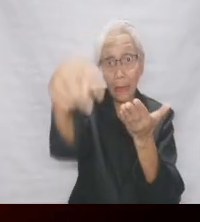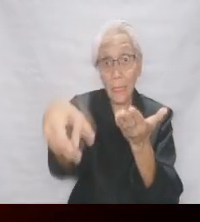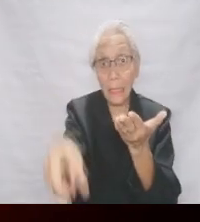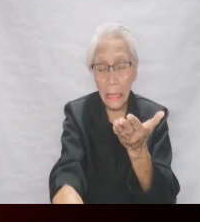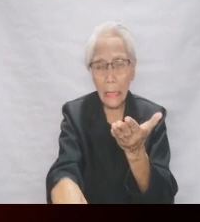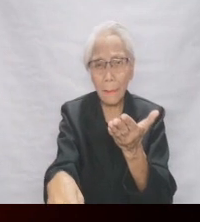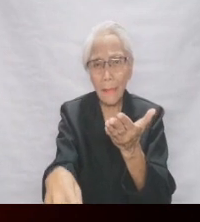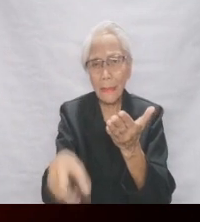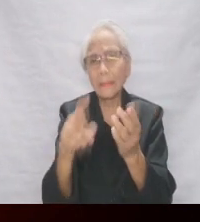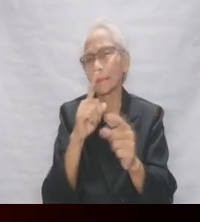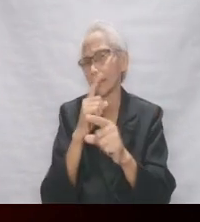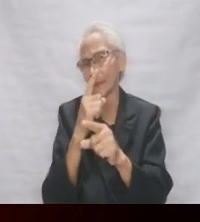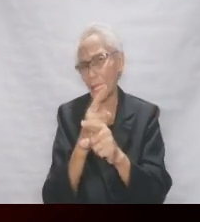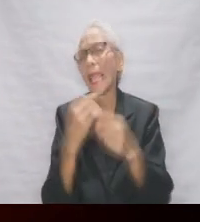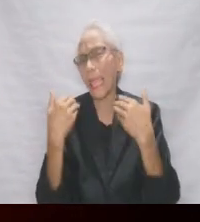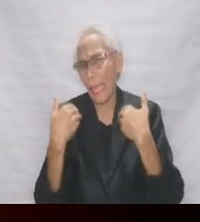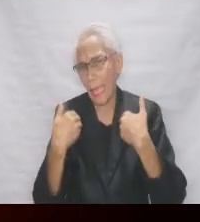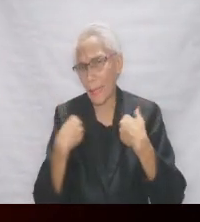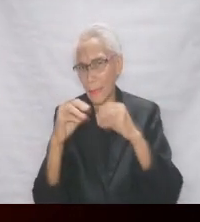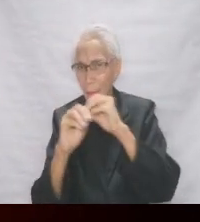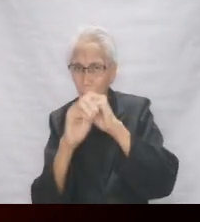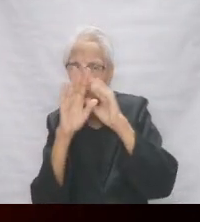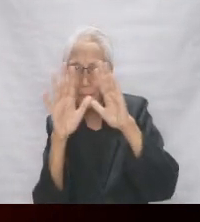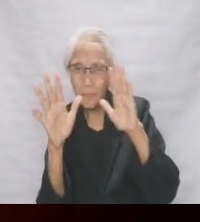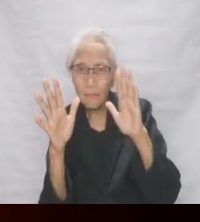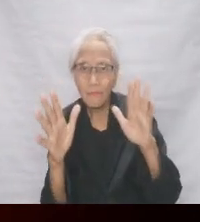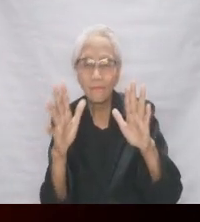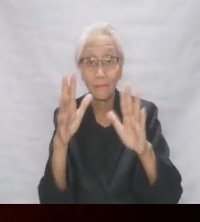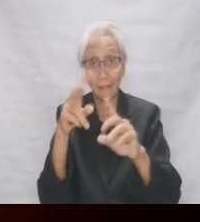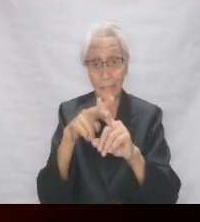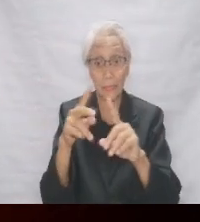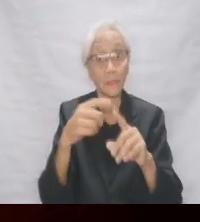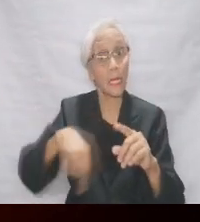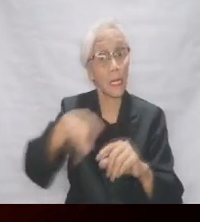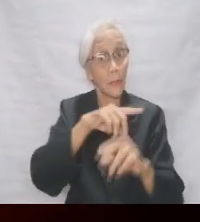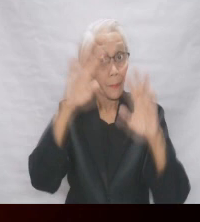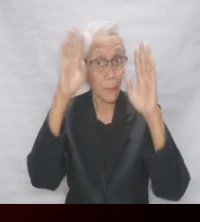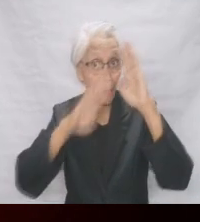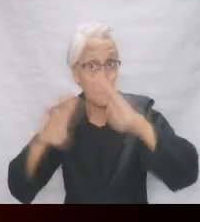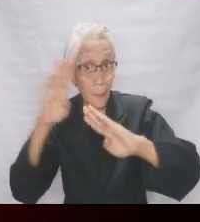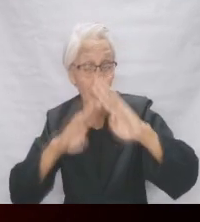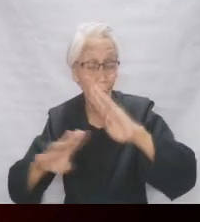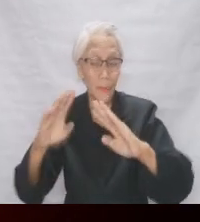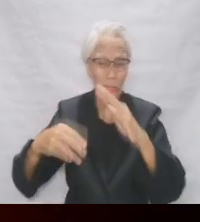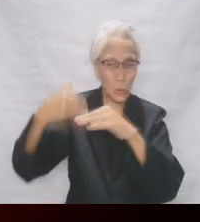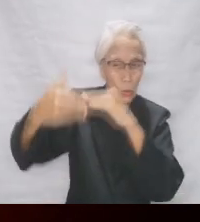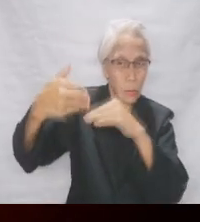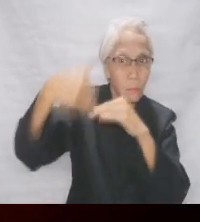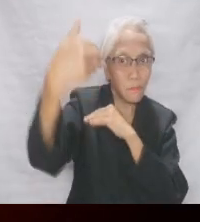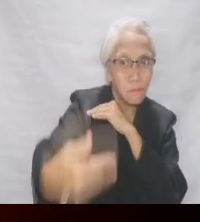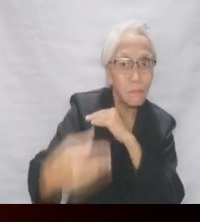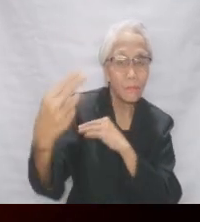cliff has definitely some obvious applications sa ating religious issues throughout history, about